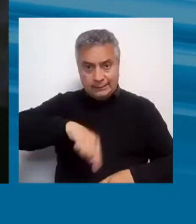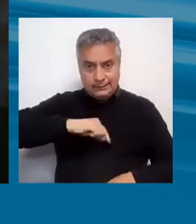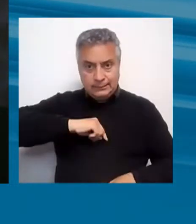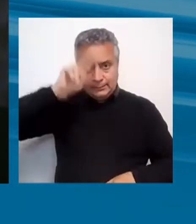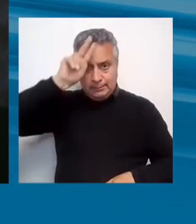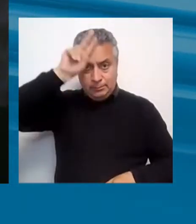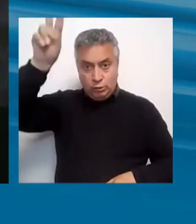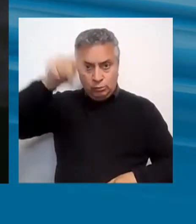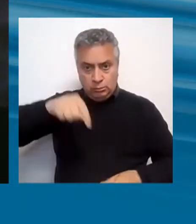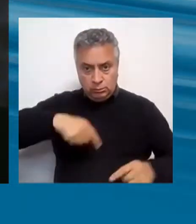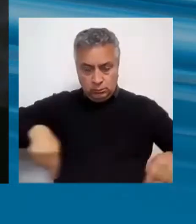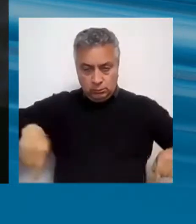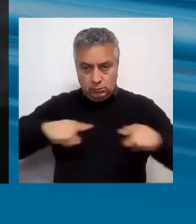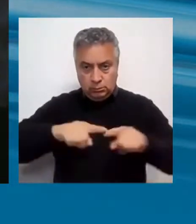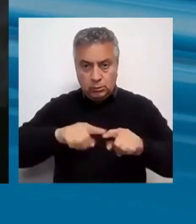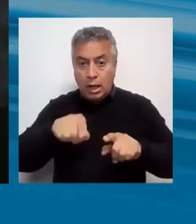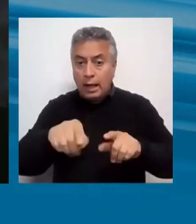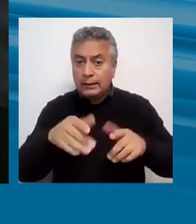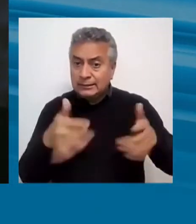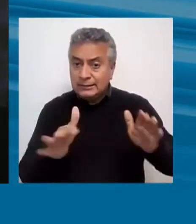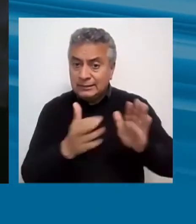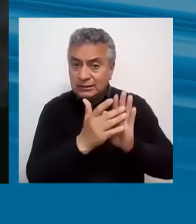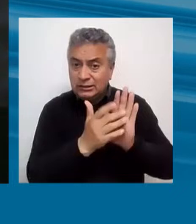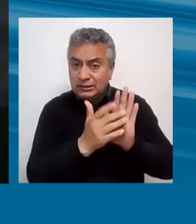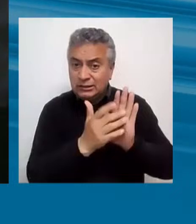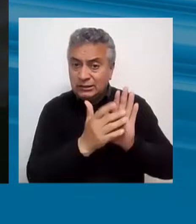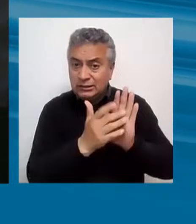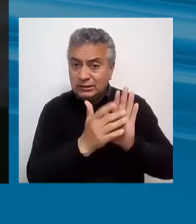in Peru, we want to do something.